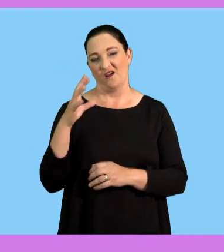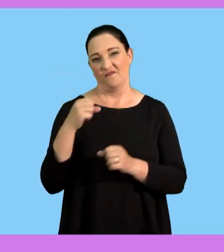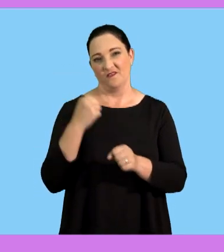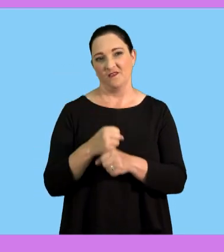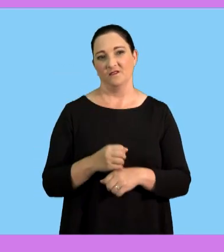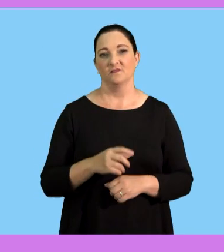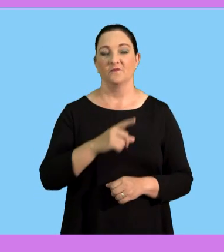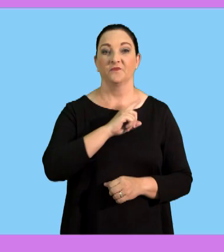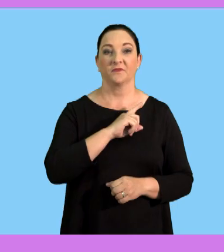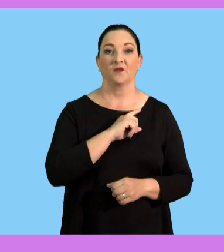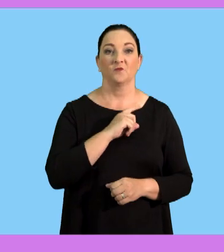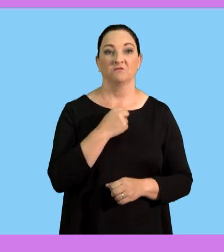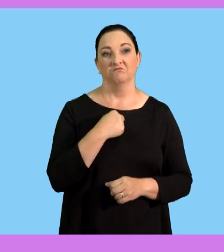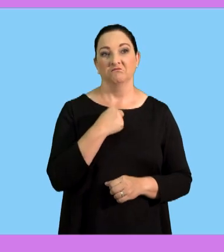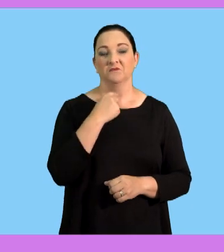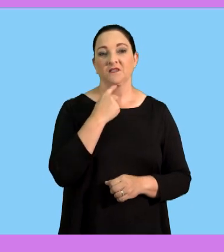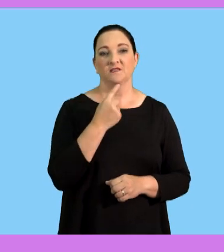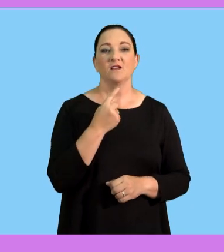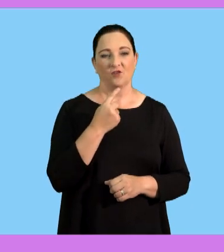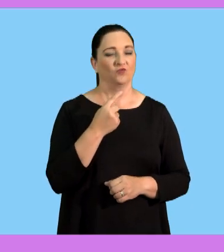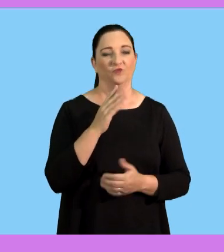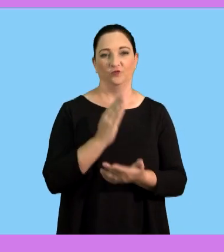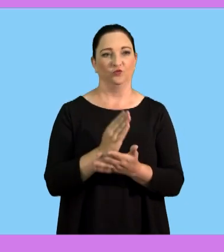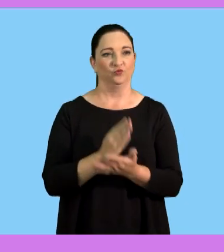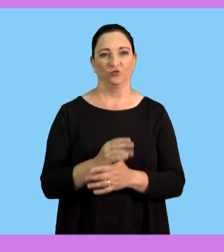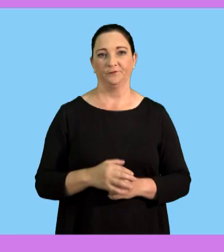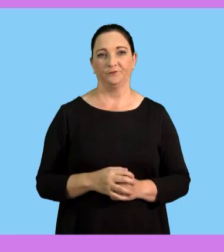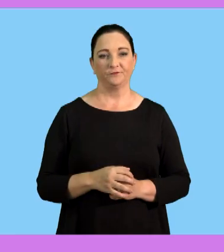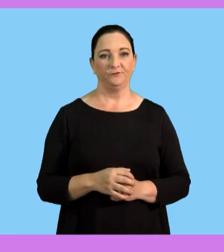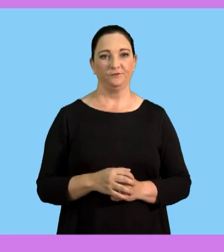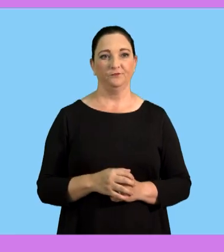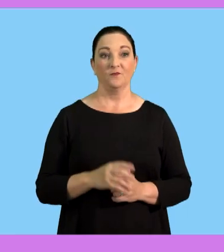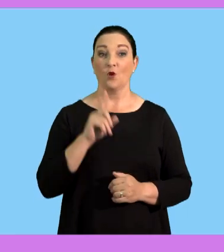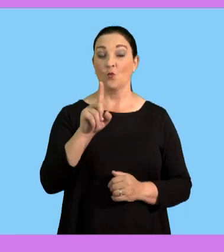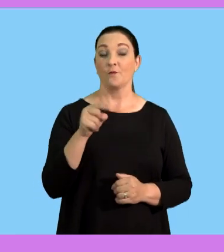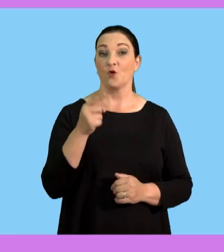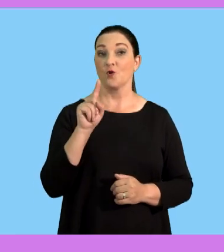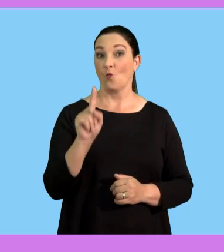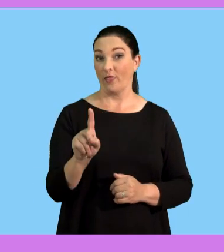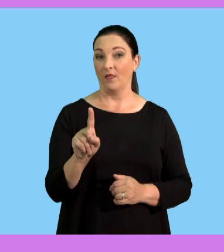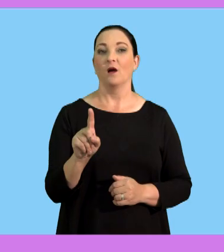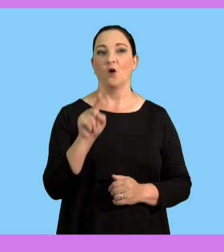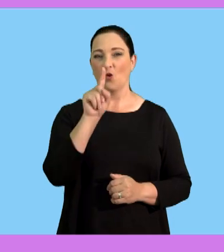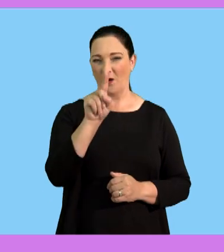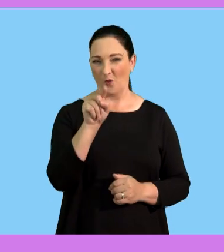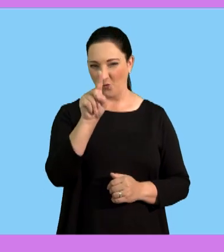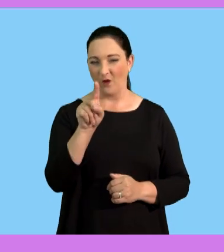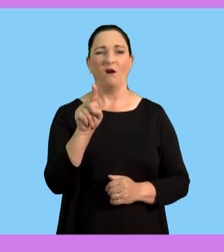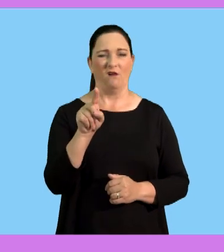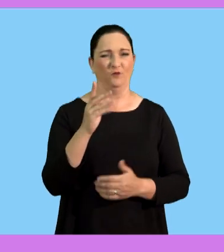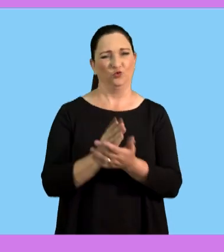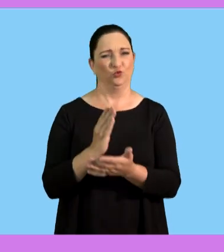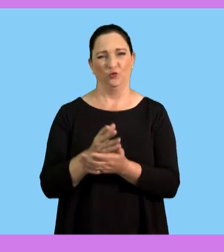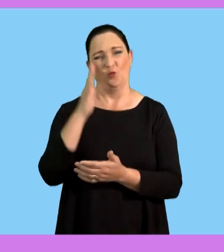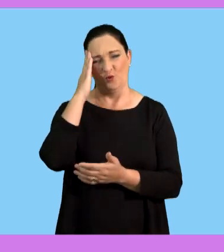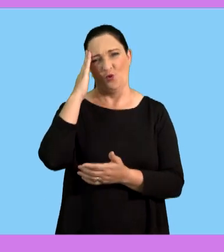I'll indicate 1.1 will be a certain. Okay, so 1.1 is definite. We know prices will